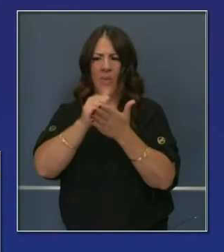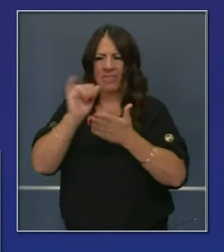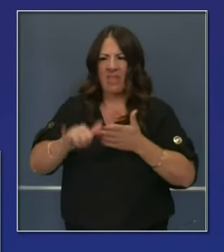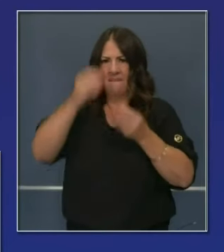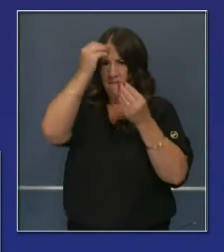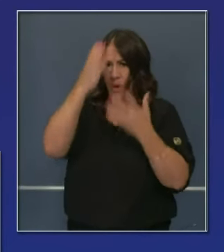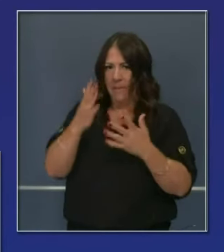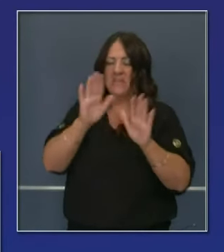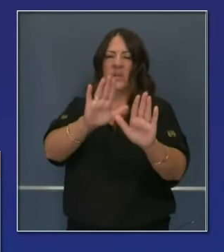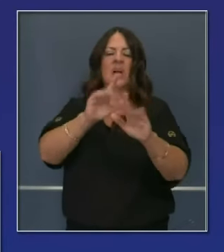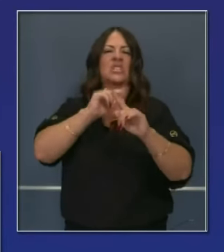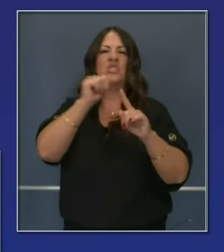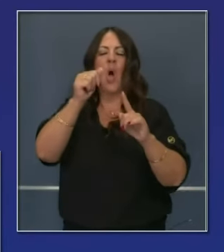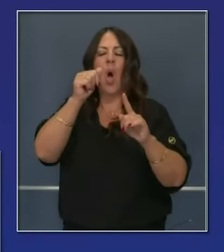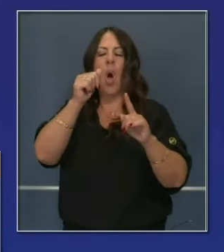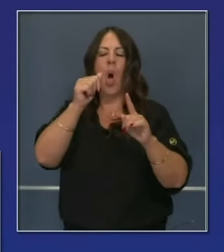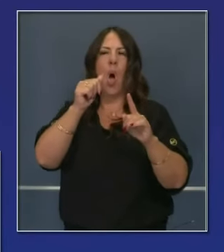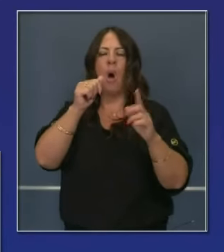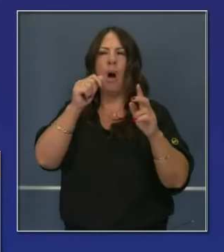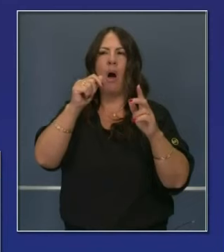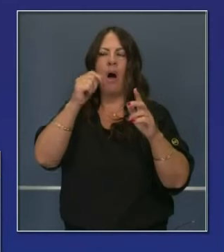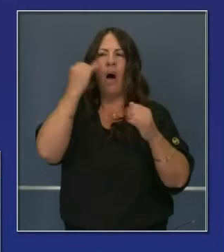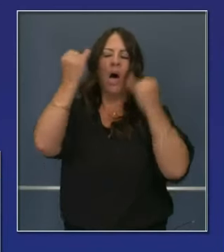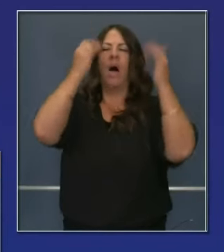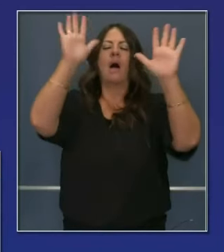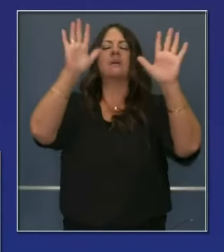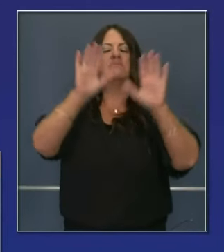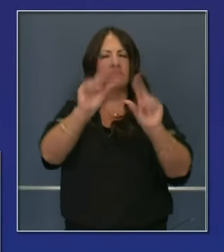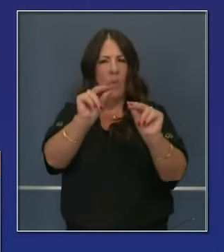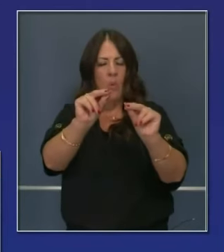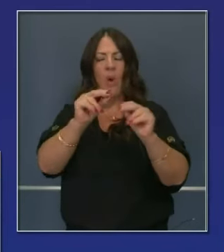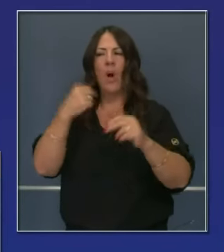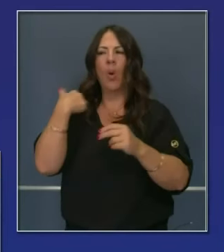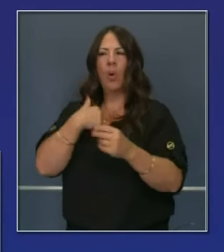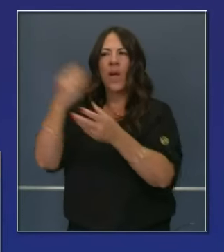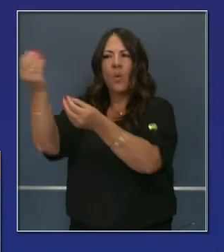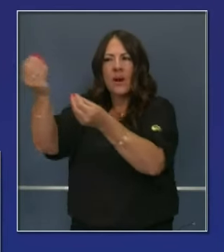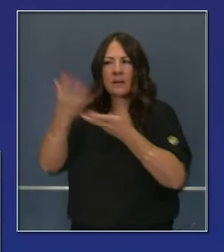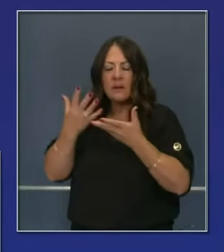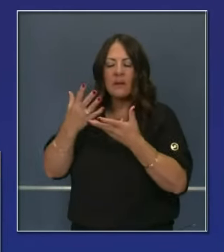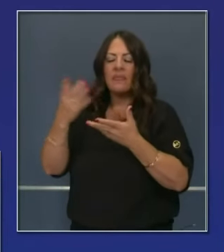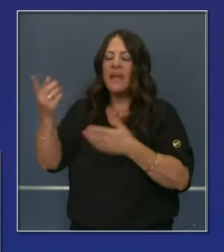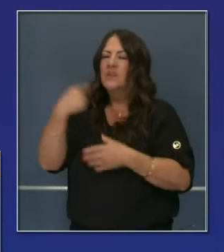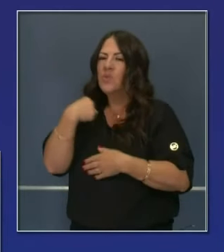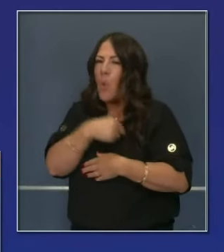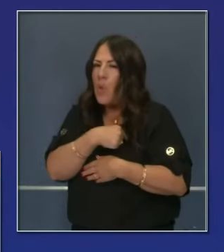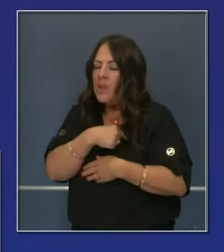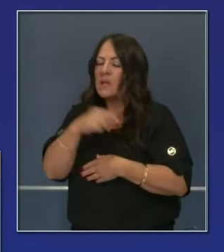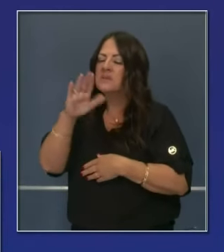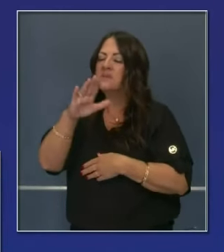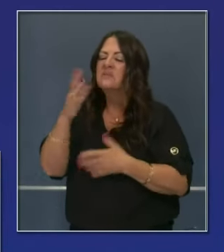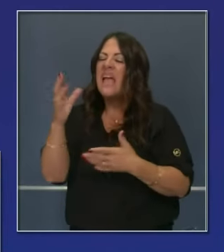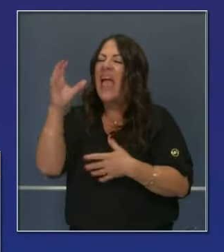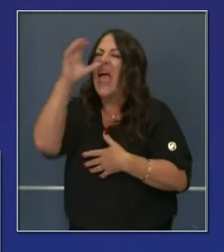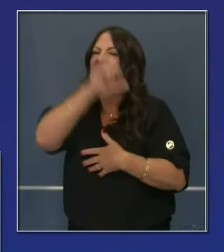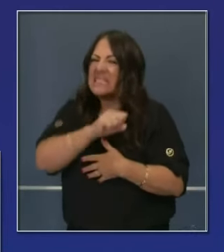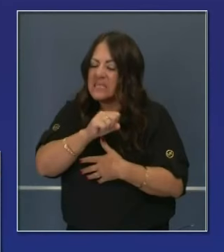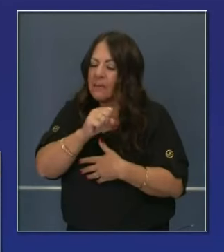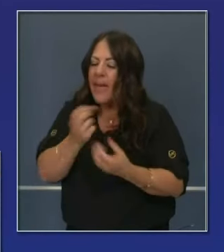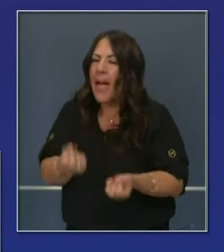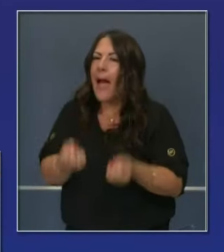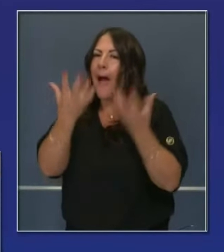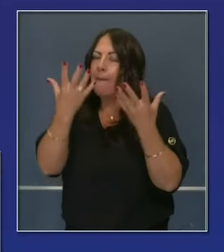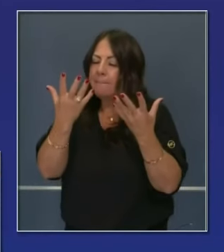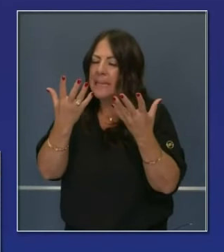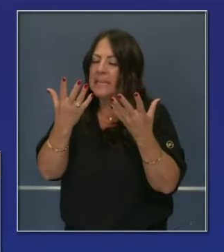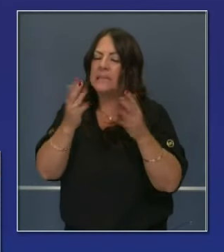this number, but for planning purposes, we were provided an estimate and this was just an estimate, this is the high end, just to put